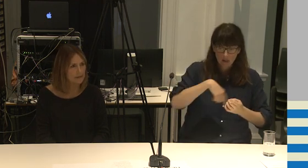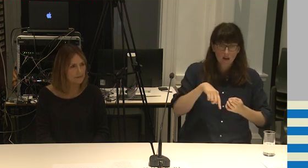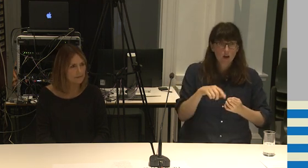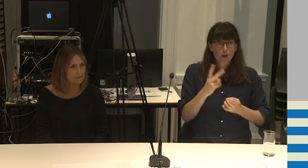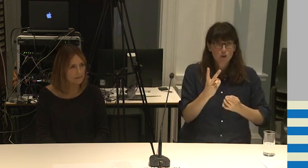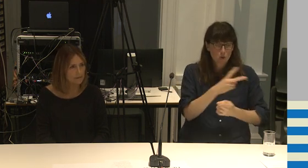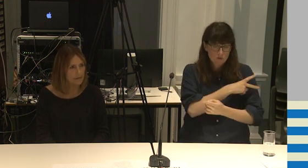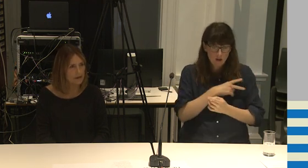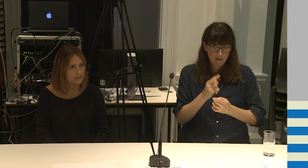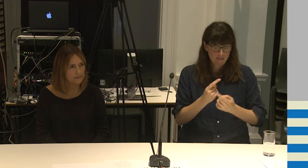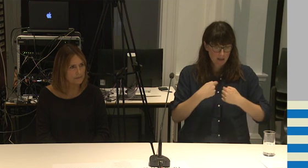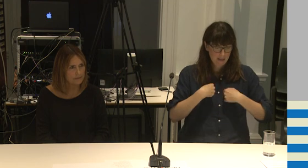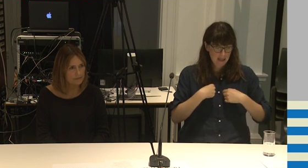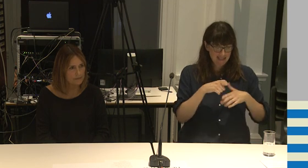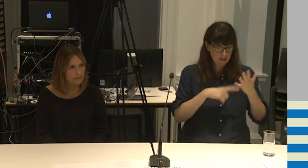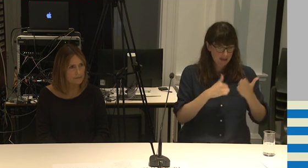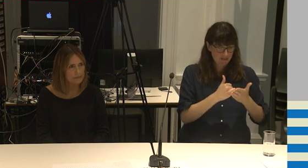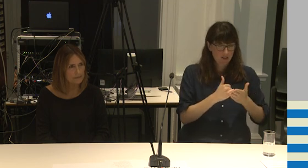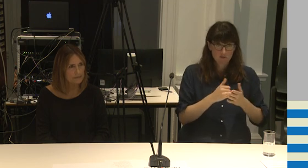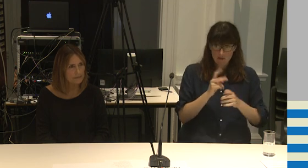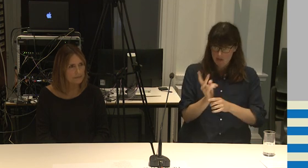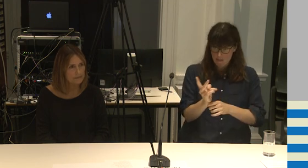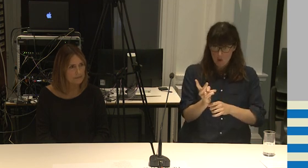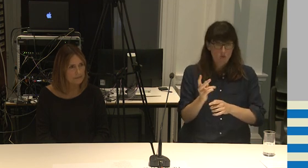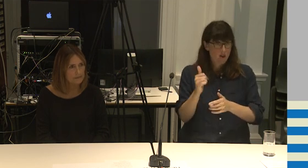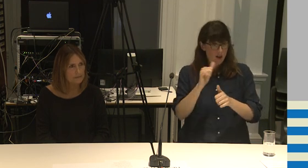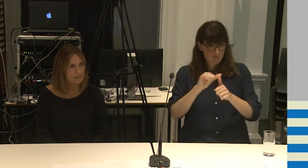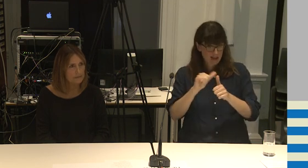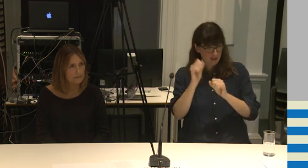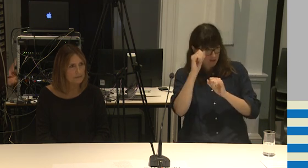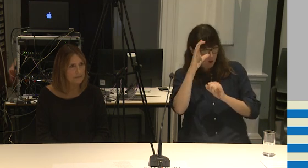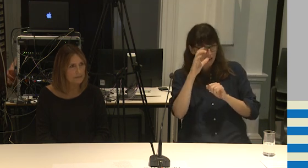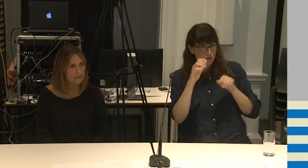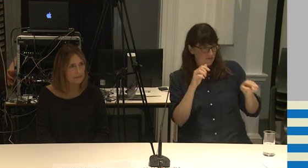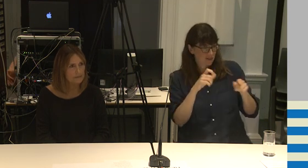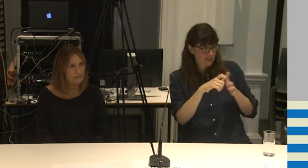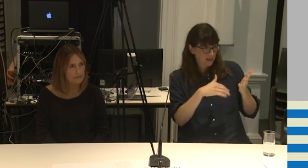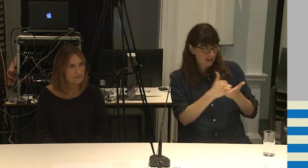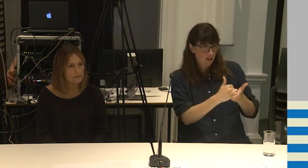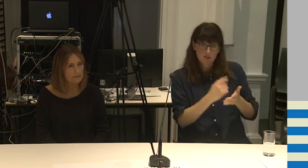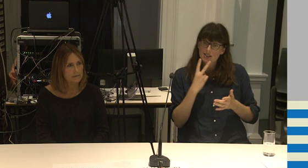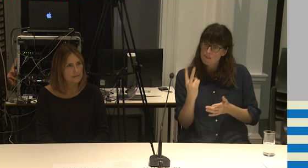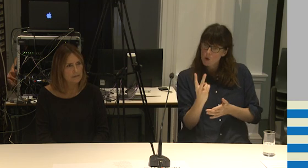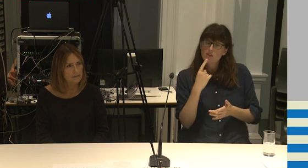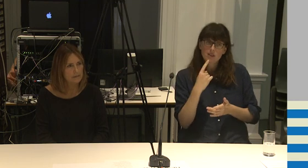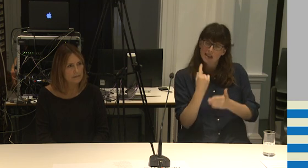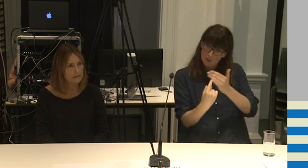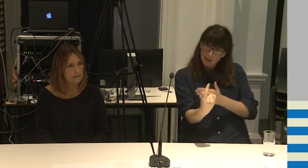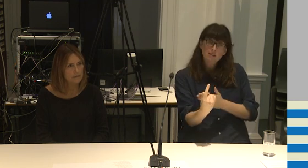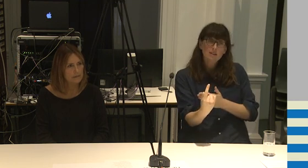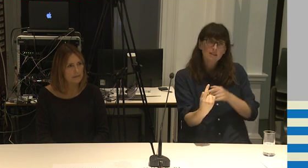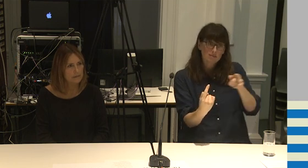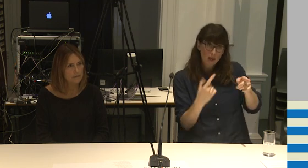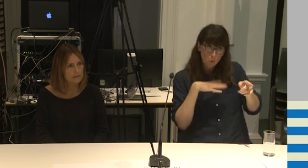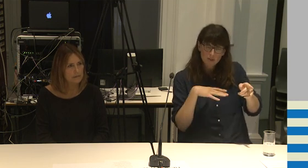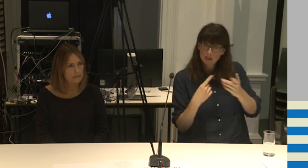and two members of staff who know the situation way better than my disability advisor. And they're saying that they want me to do it independently if that's